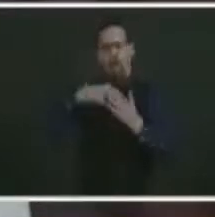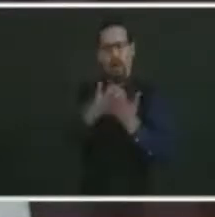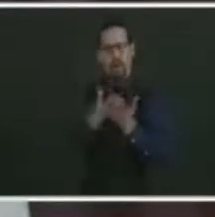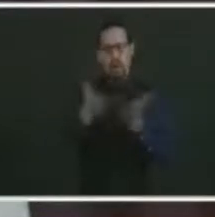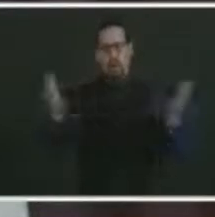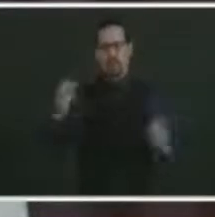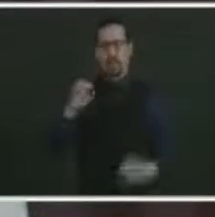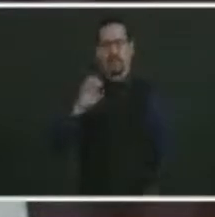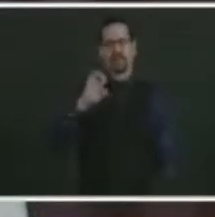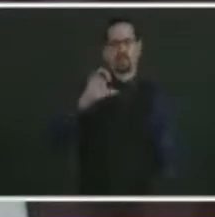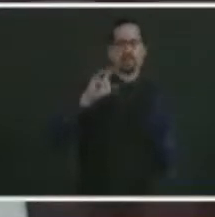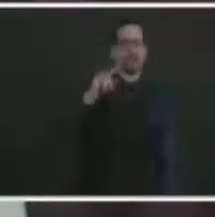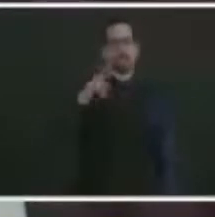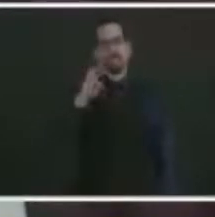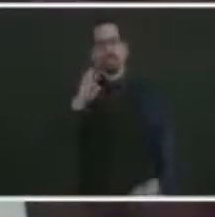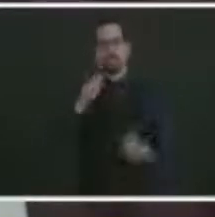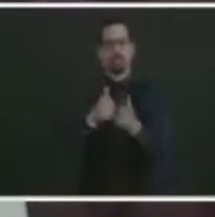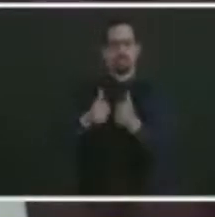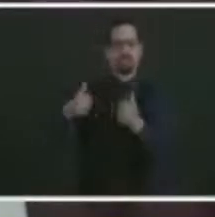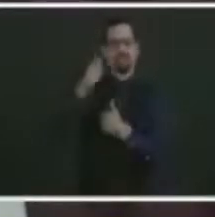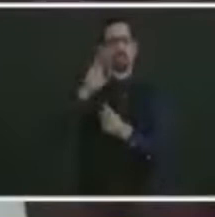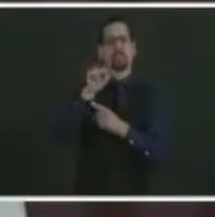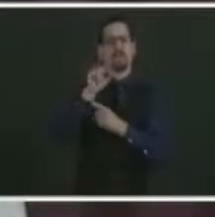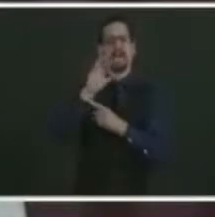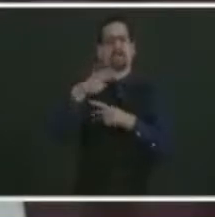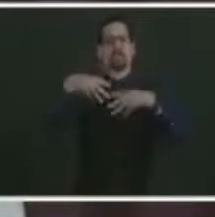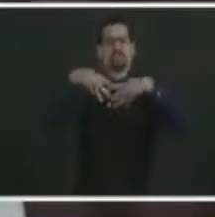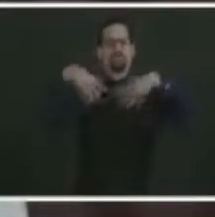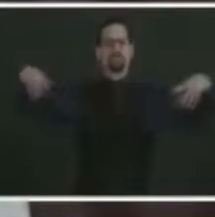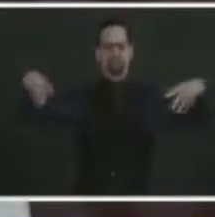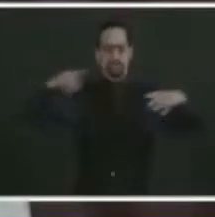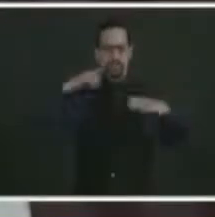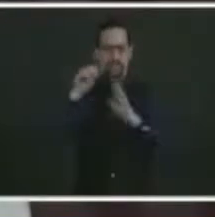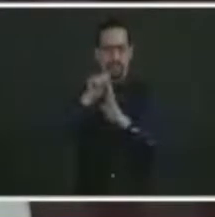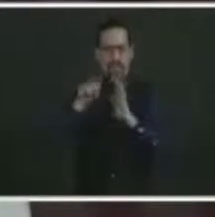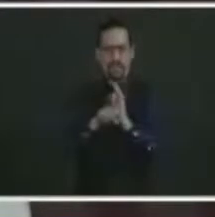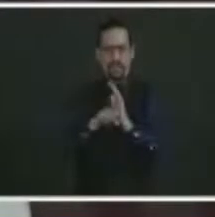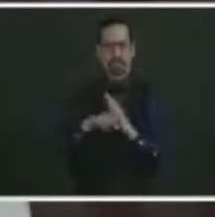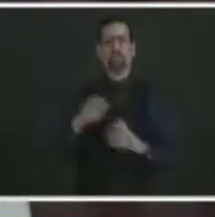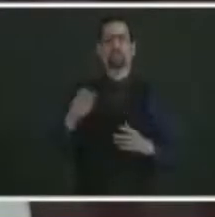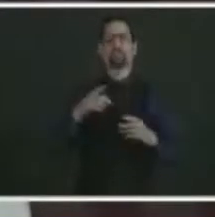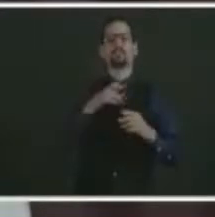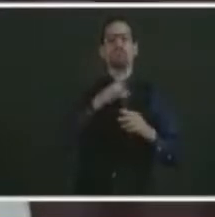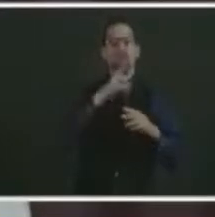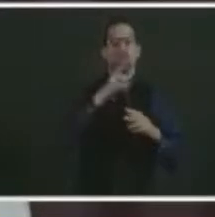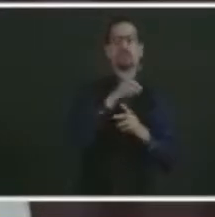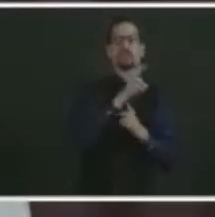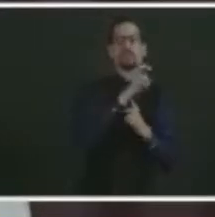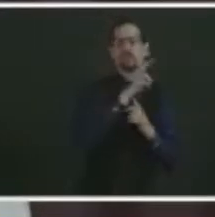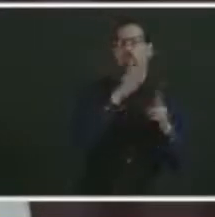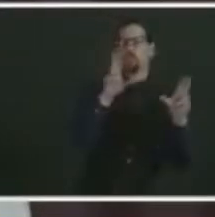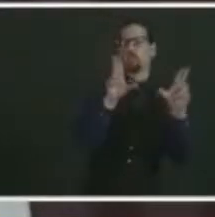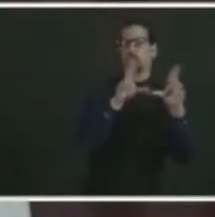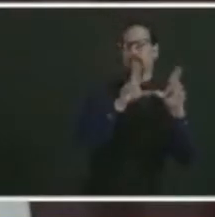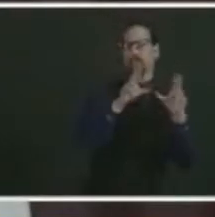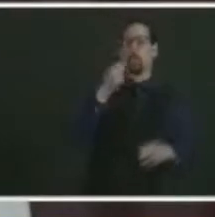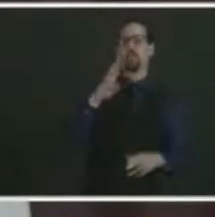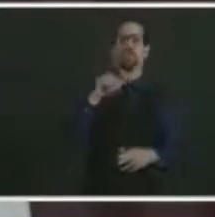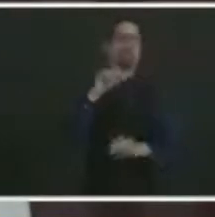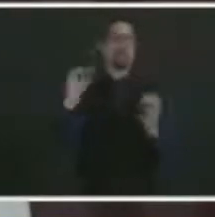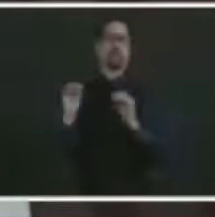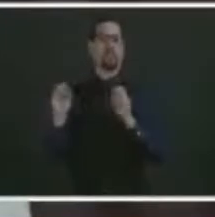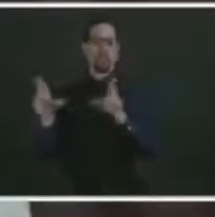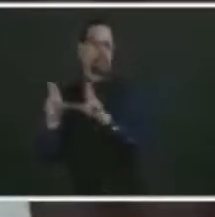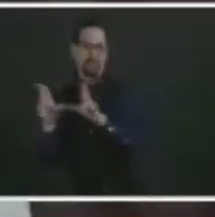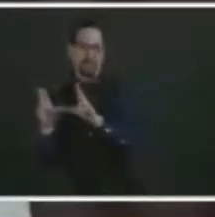non-union, except for a couple excluded agencies. So anyone that's part of a 24/7 operation, our prison guards, nurses, and